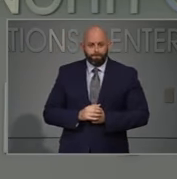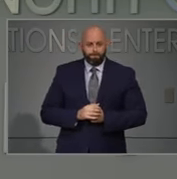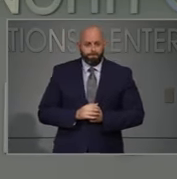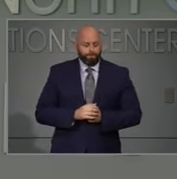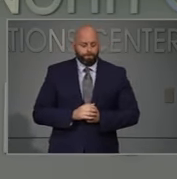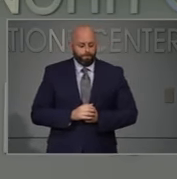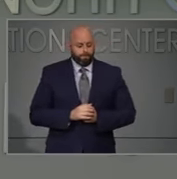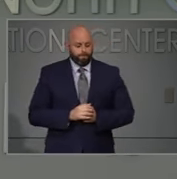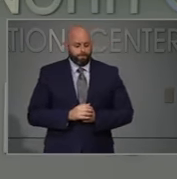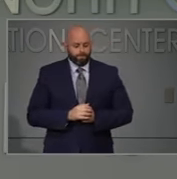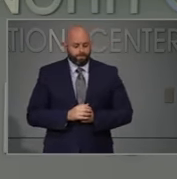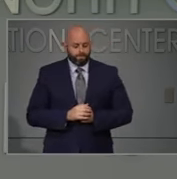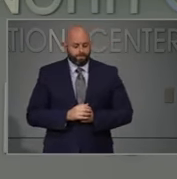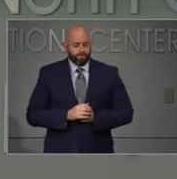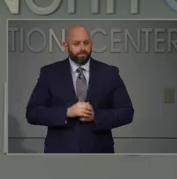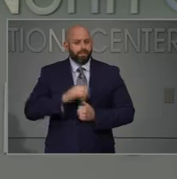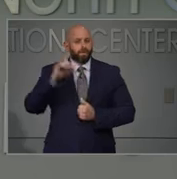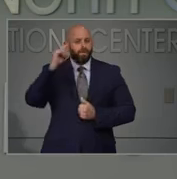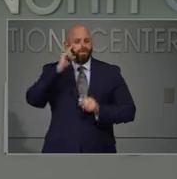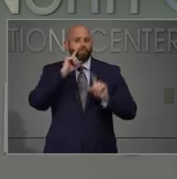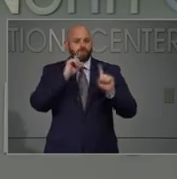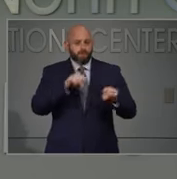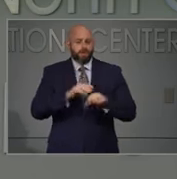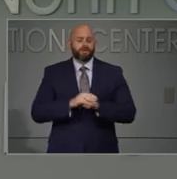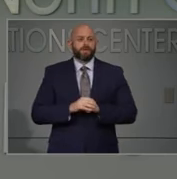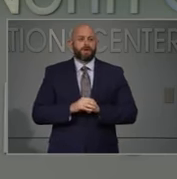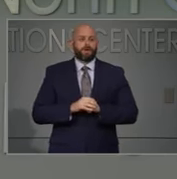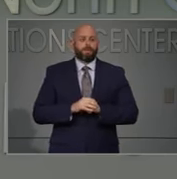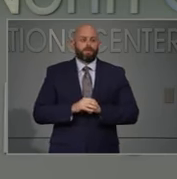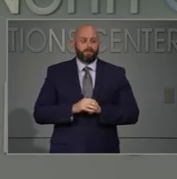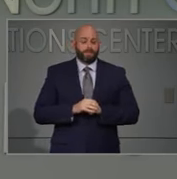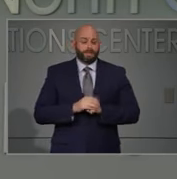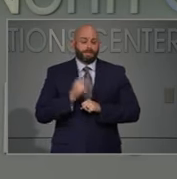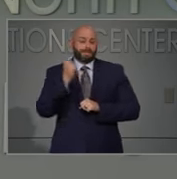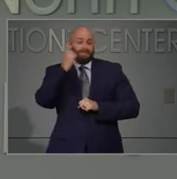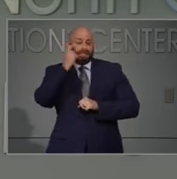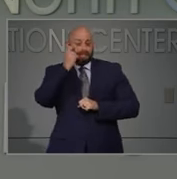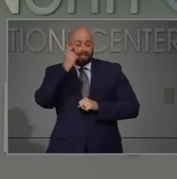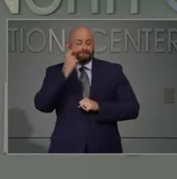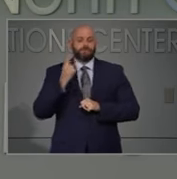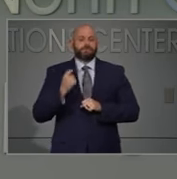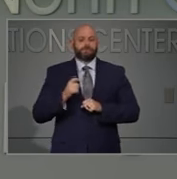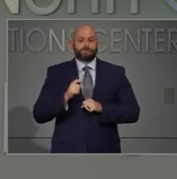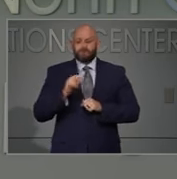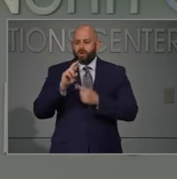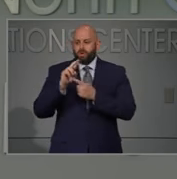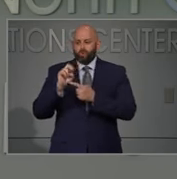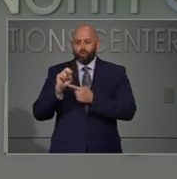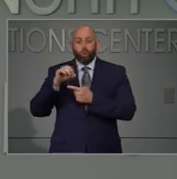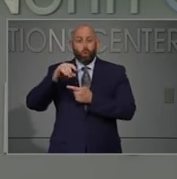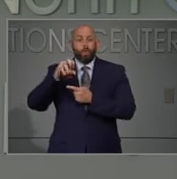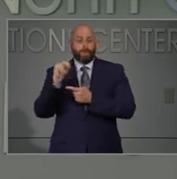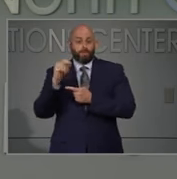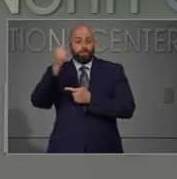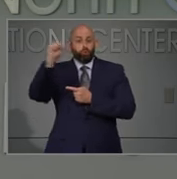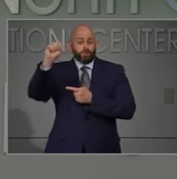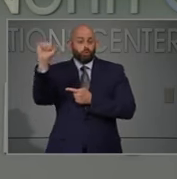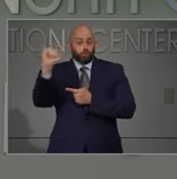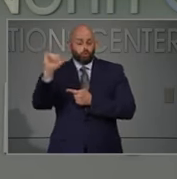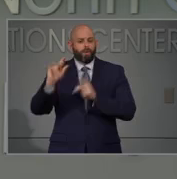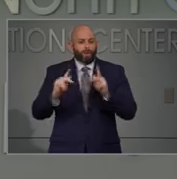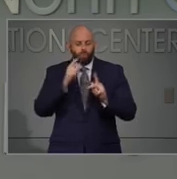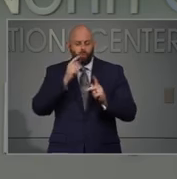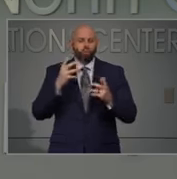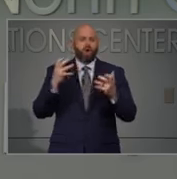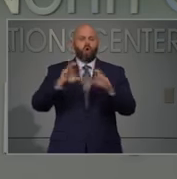Well, just as we did with the reopen protests over the decisions made on the pandemic,